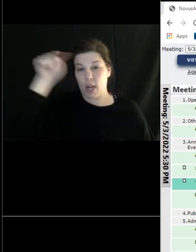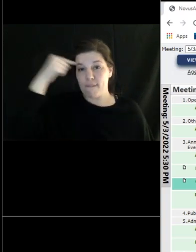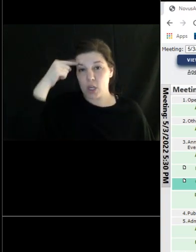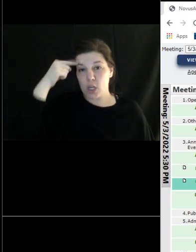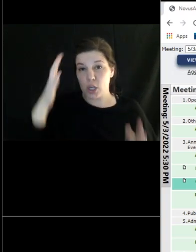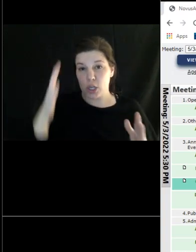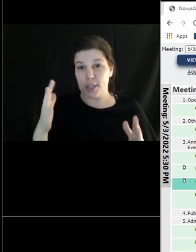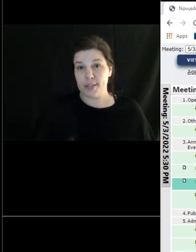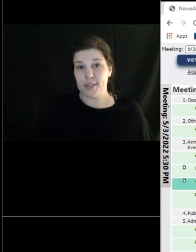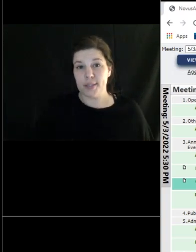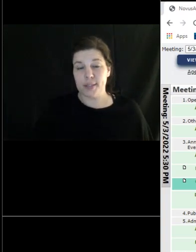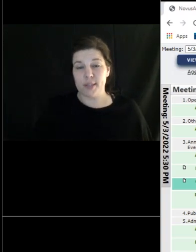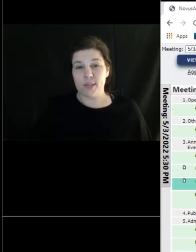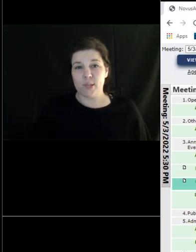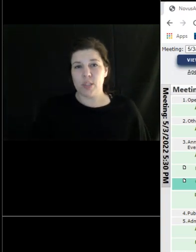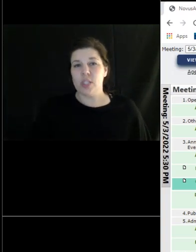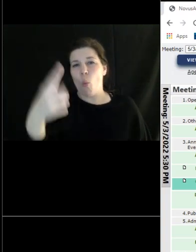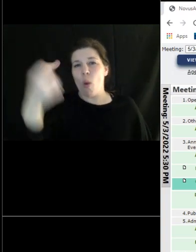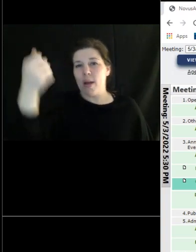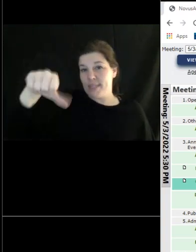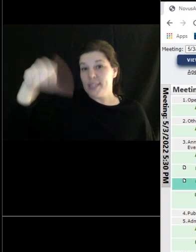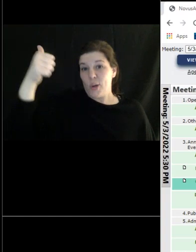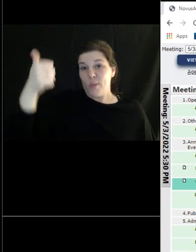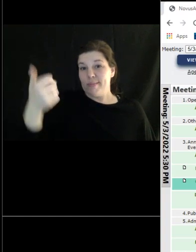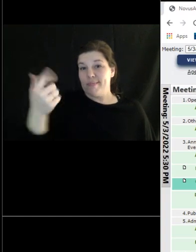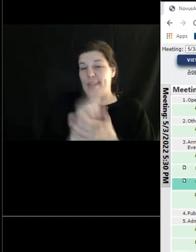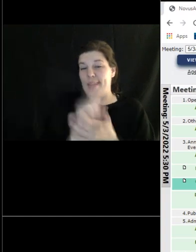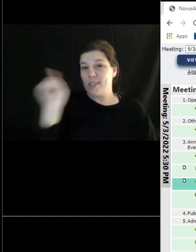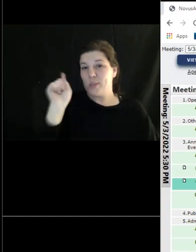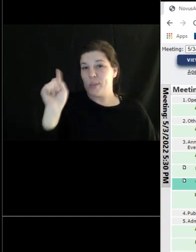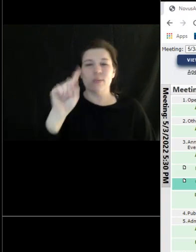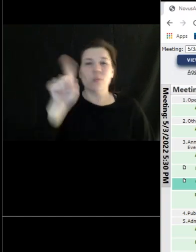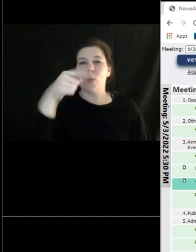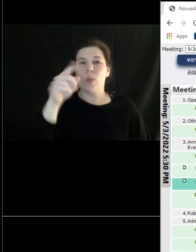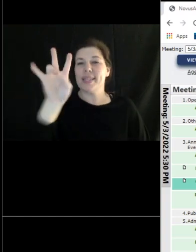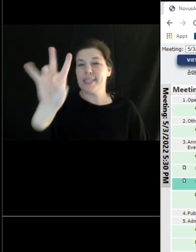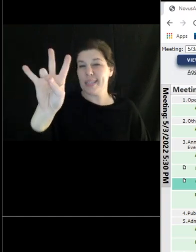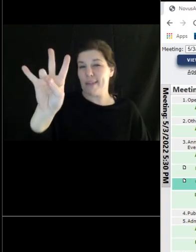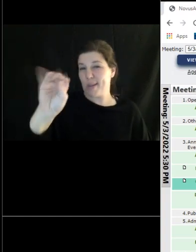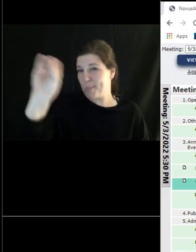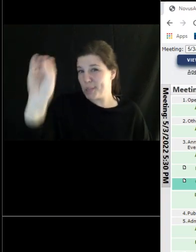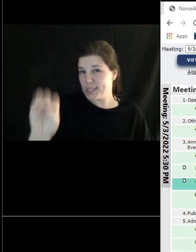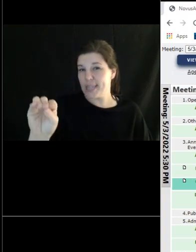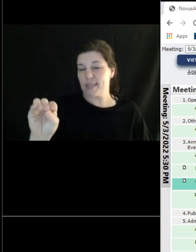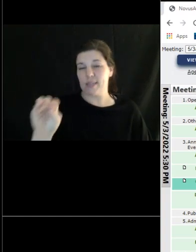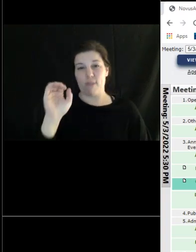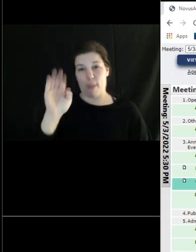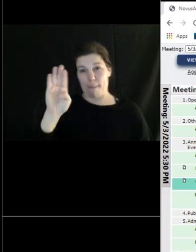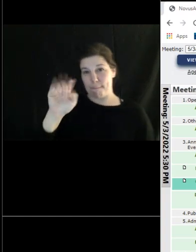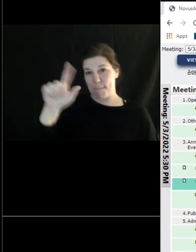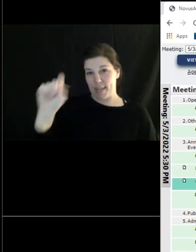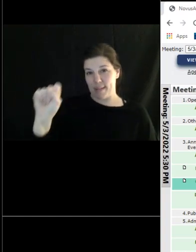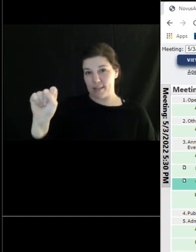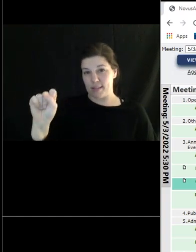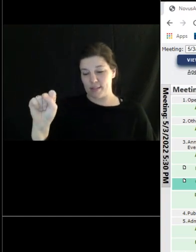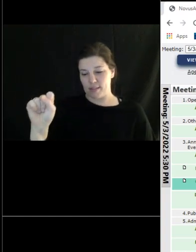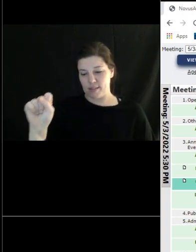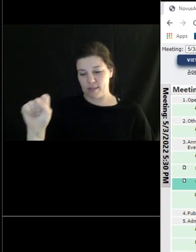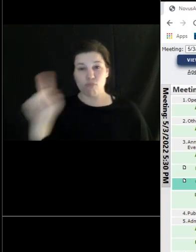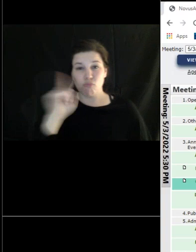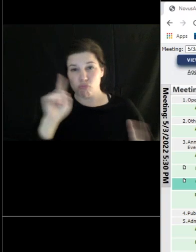get vetoed, just like one did last week. So only about 7% of all the bills that you see get filed, that you hear about legislation